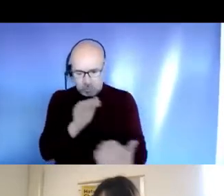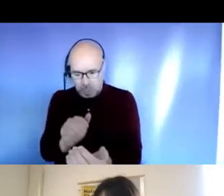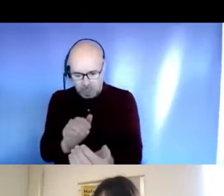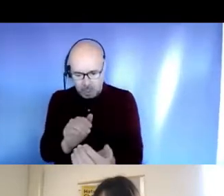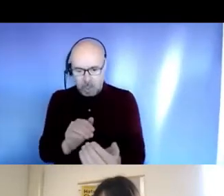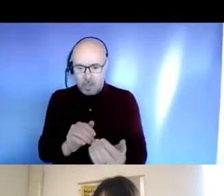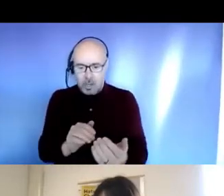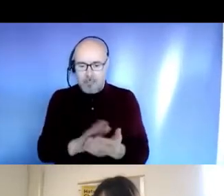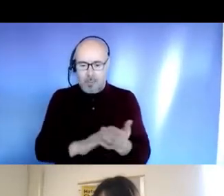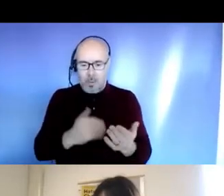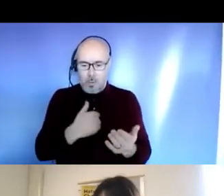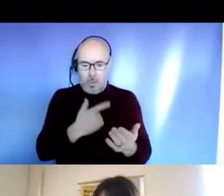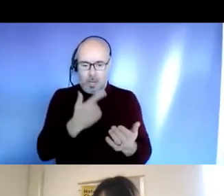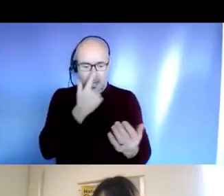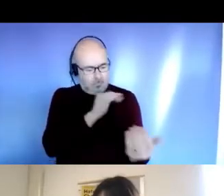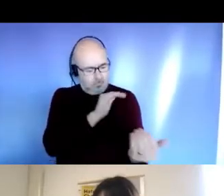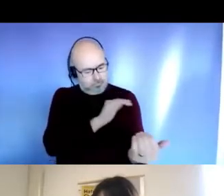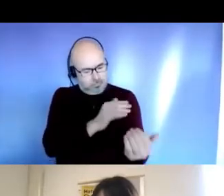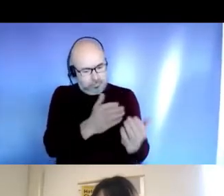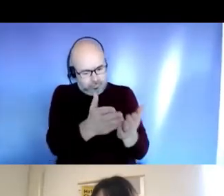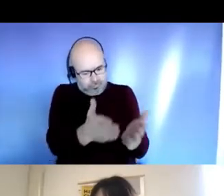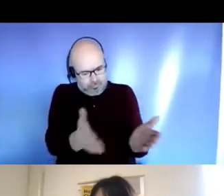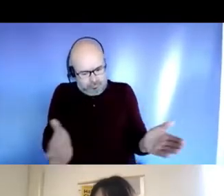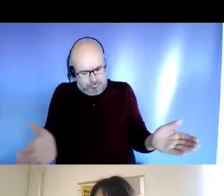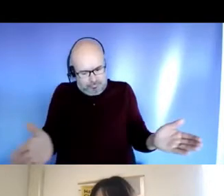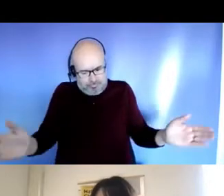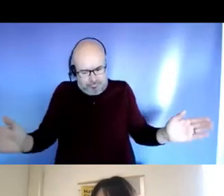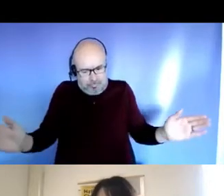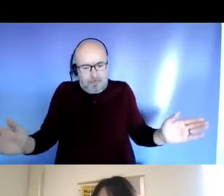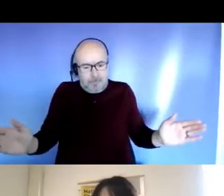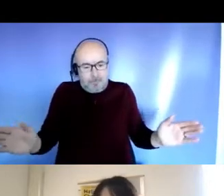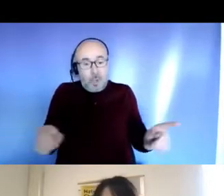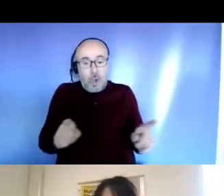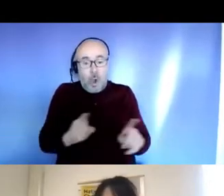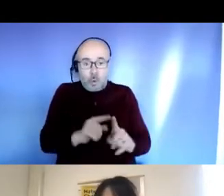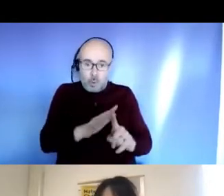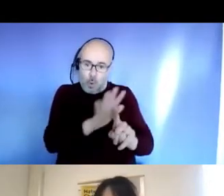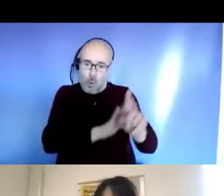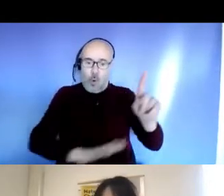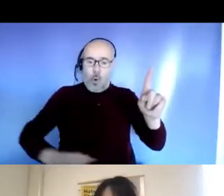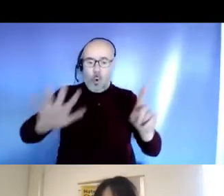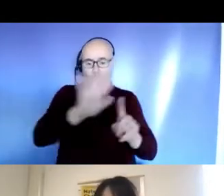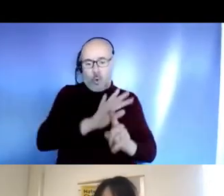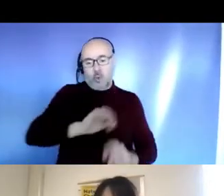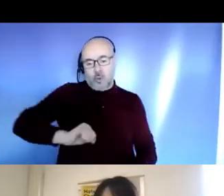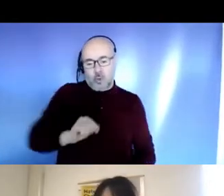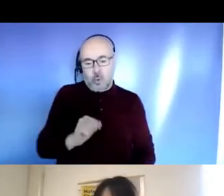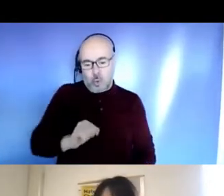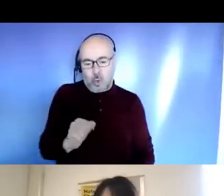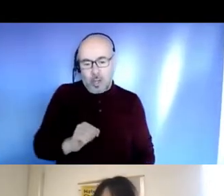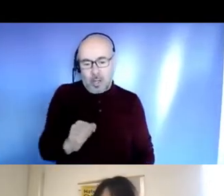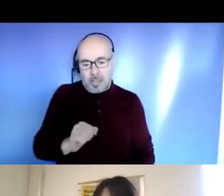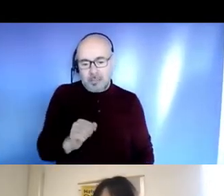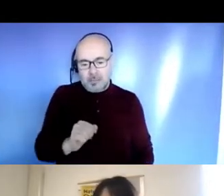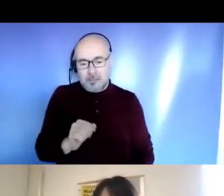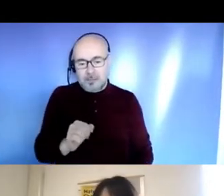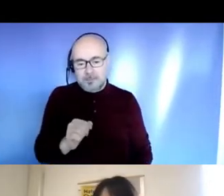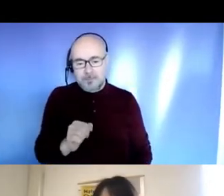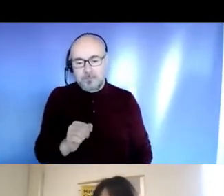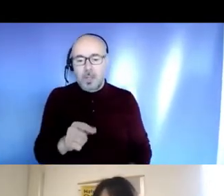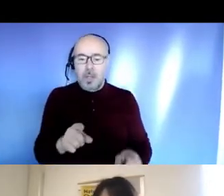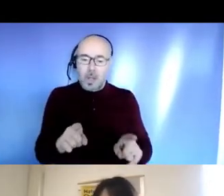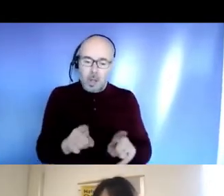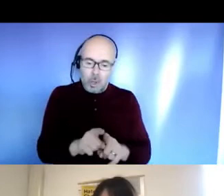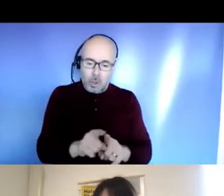much travel modes and geography as possible, and also helped with the general marketing and awareness